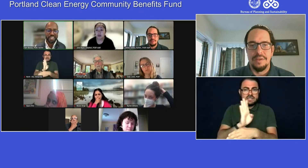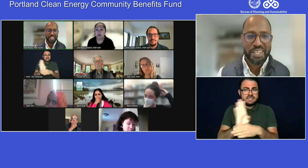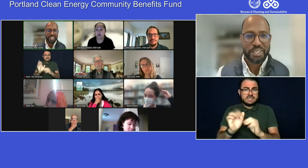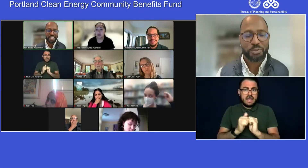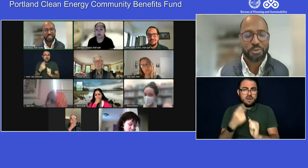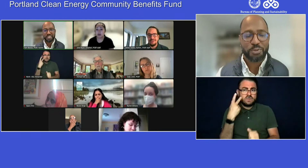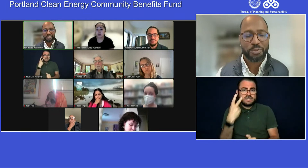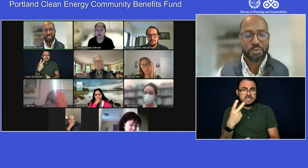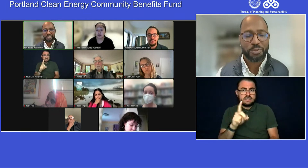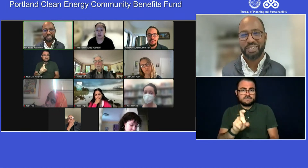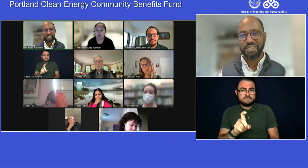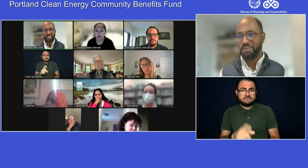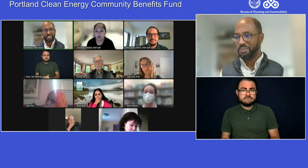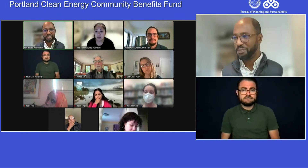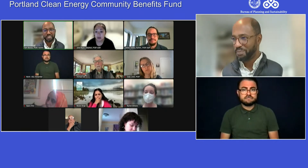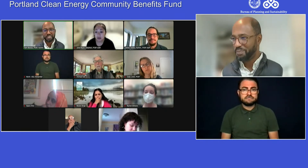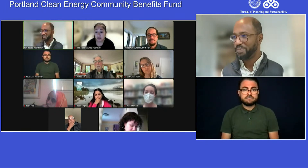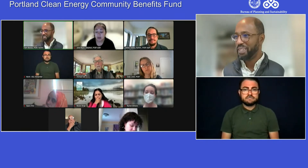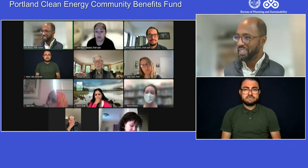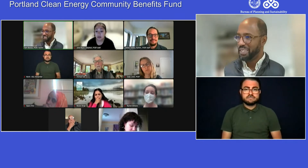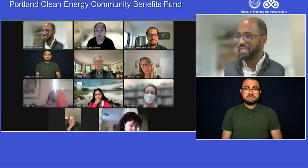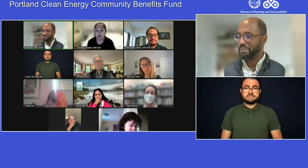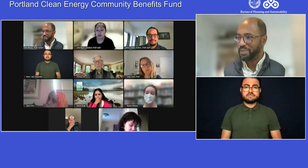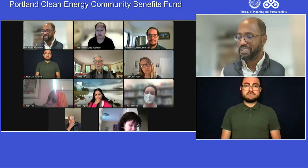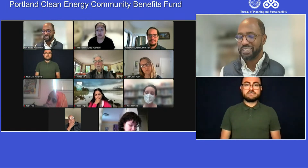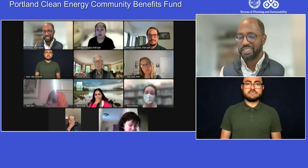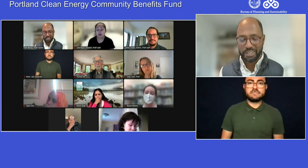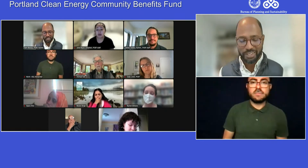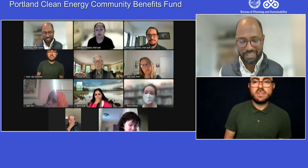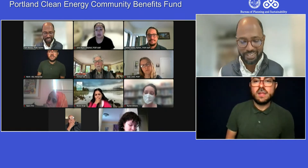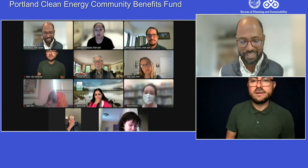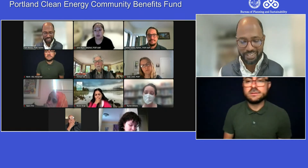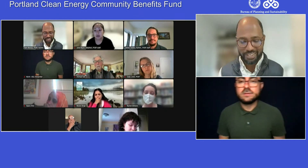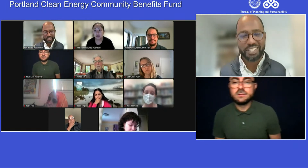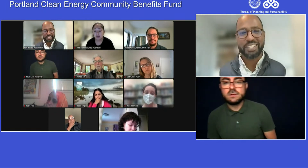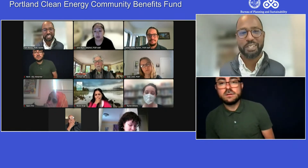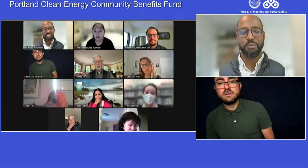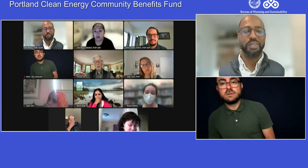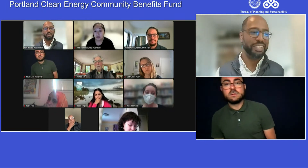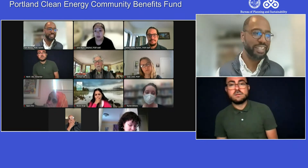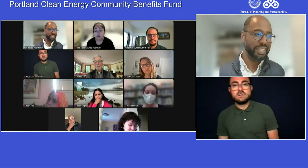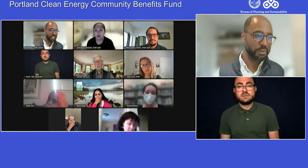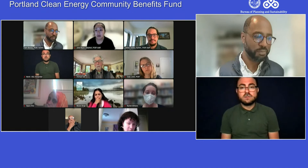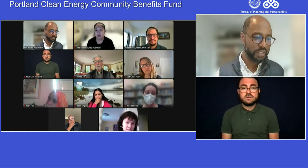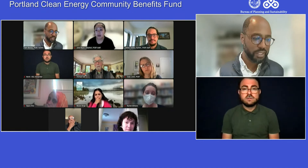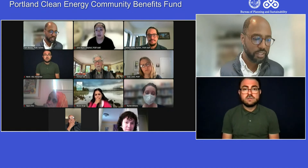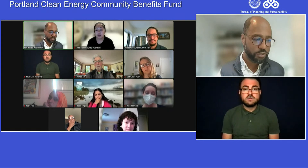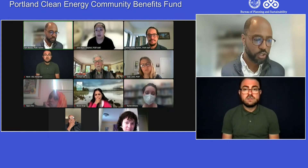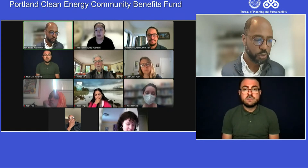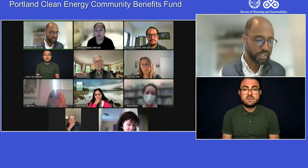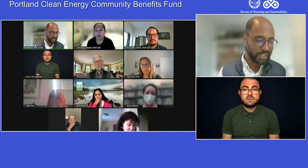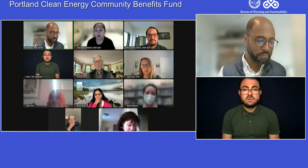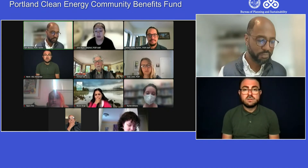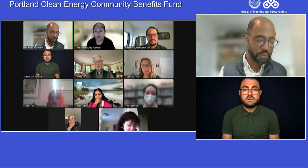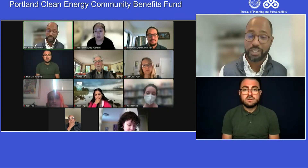Into the clean energy surcharge. Yeah. Yep, this is in some ways an easy one.